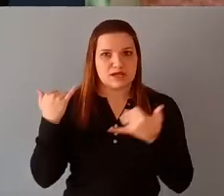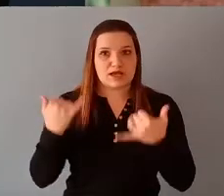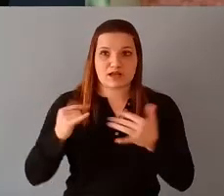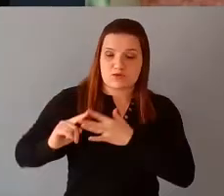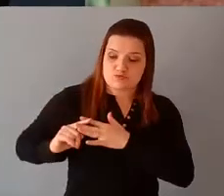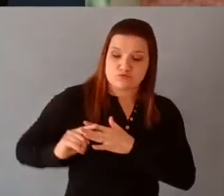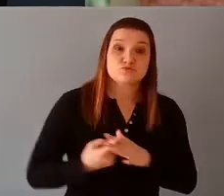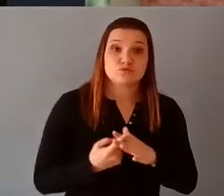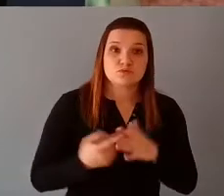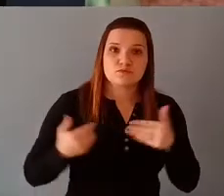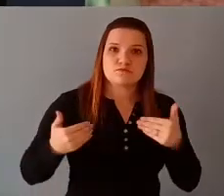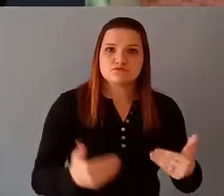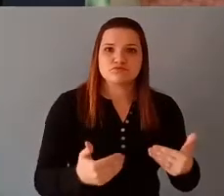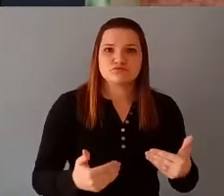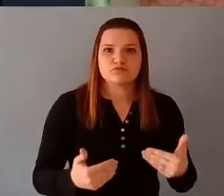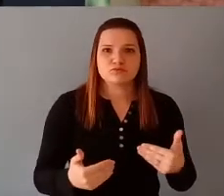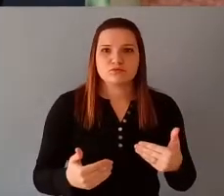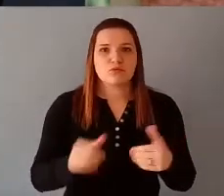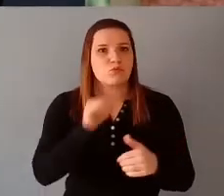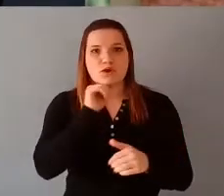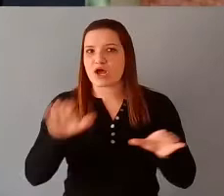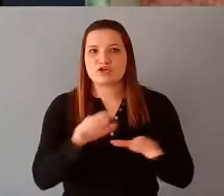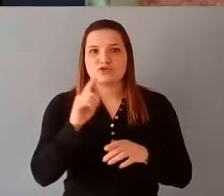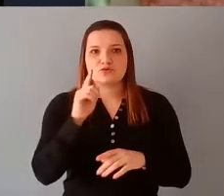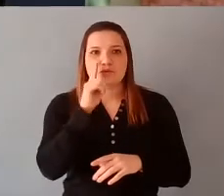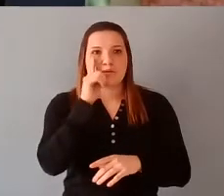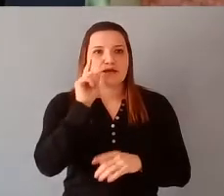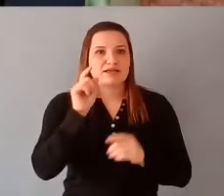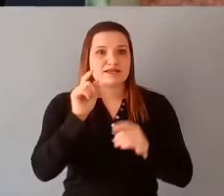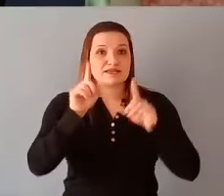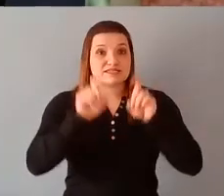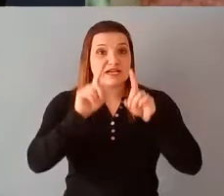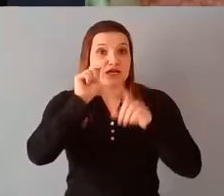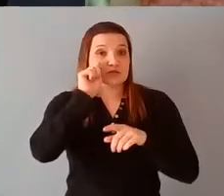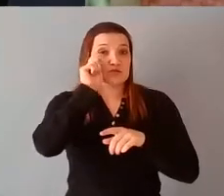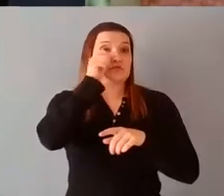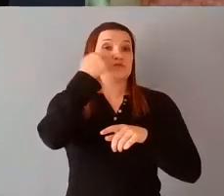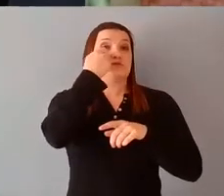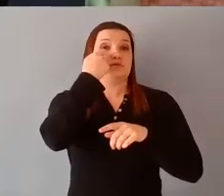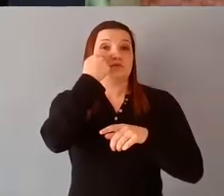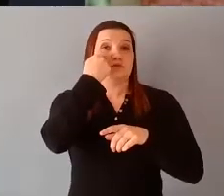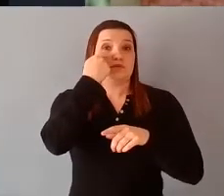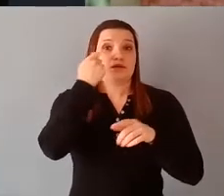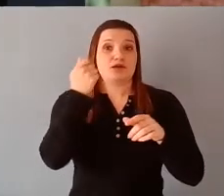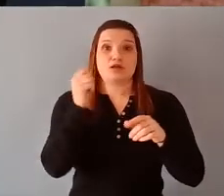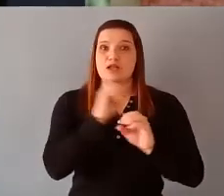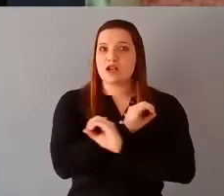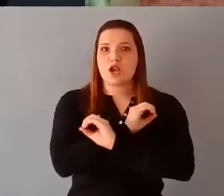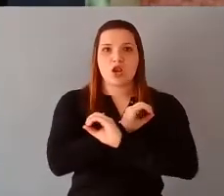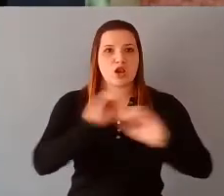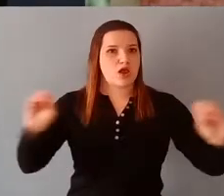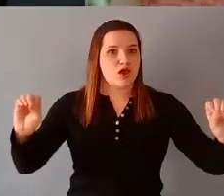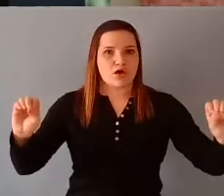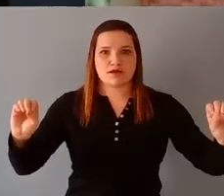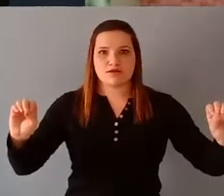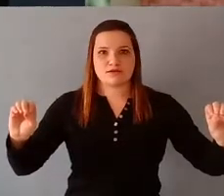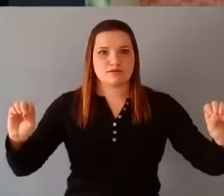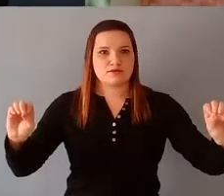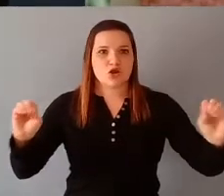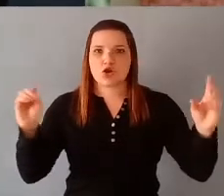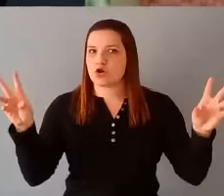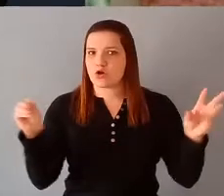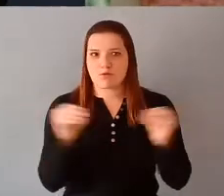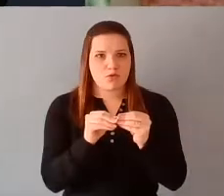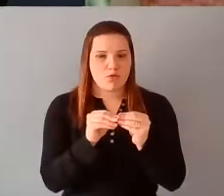it that we are no longer doing the nasal pharyngeal swabbing anywhere across the organization. There's been